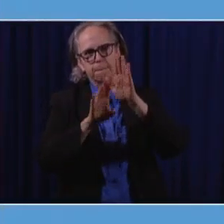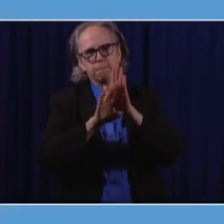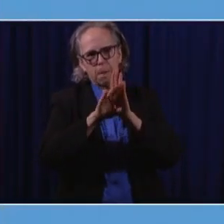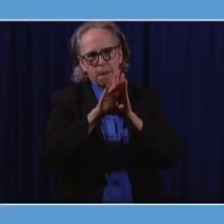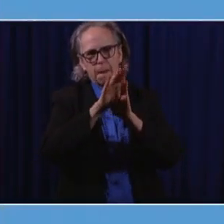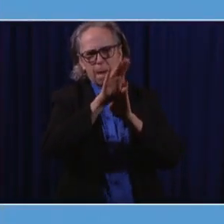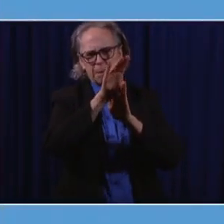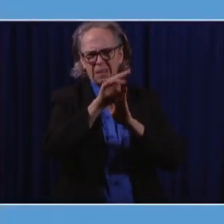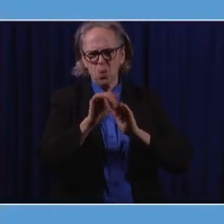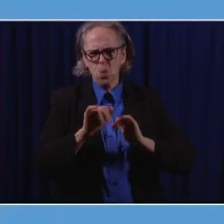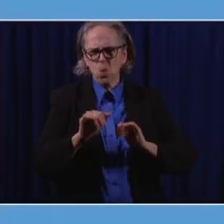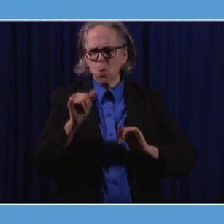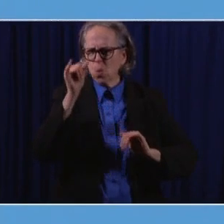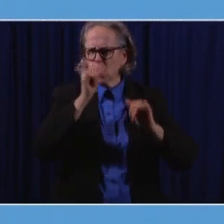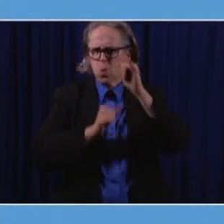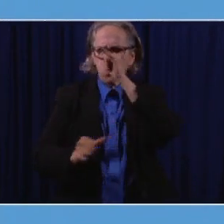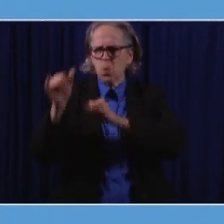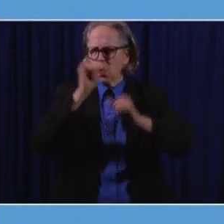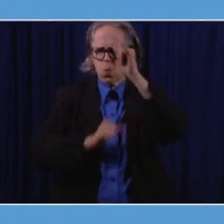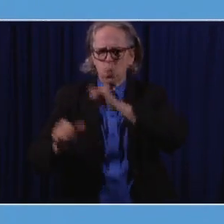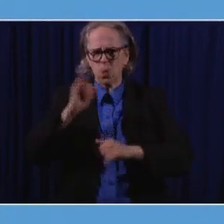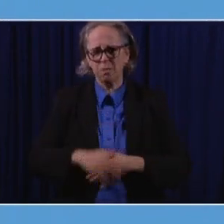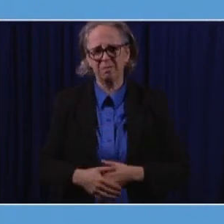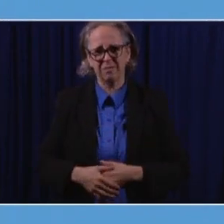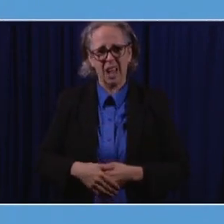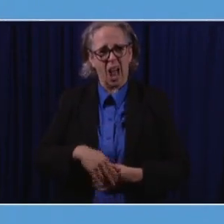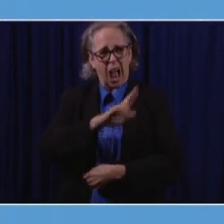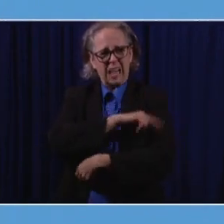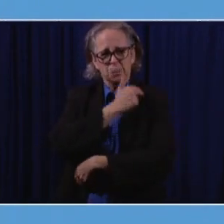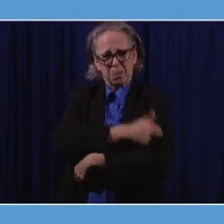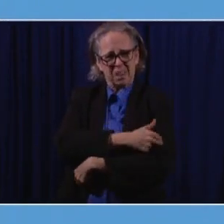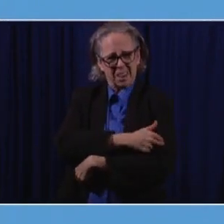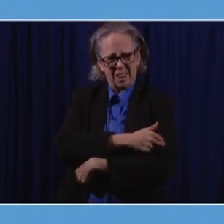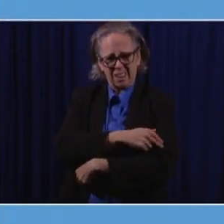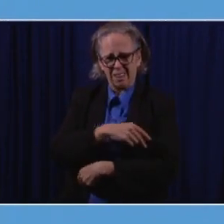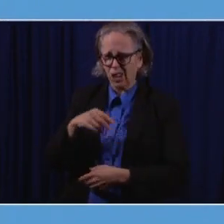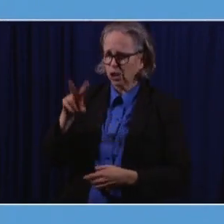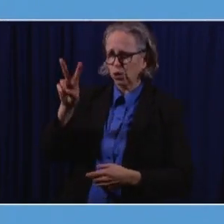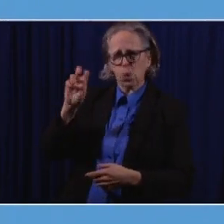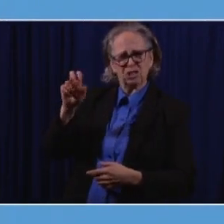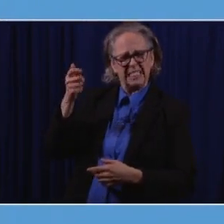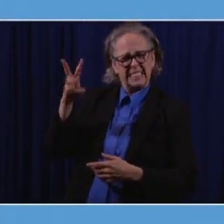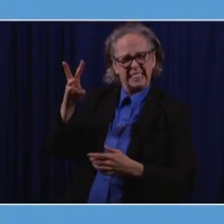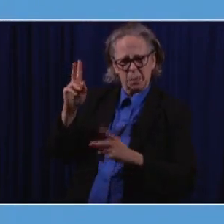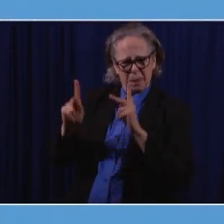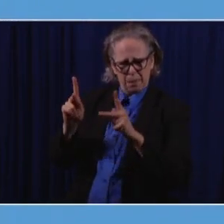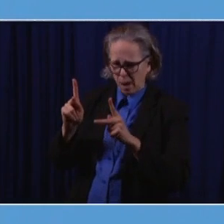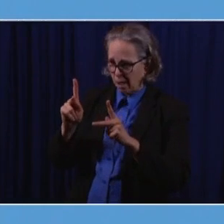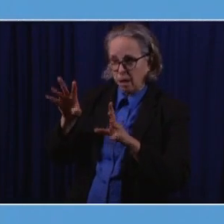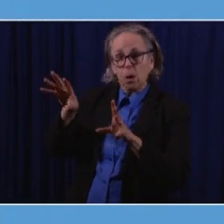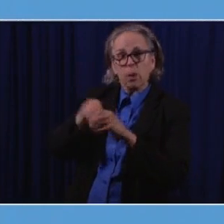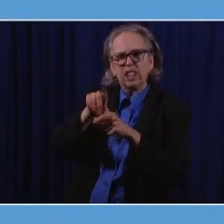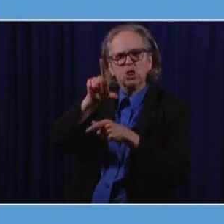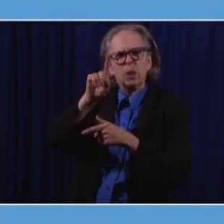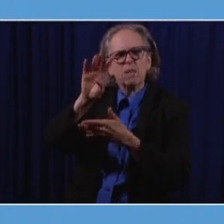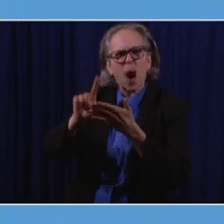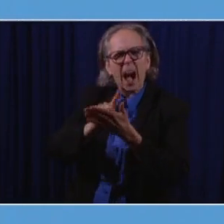216 new hospitalizations reported in the past 24 hours. It's the highest number